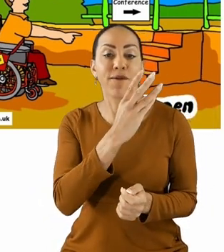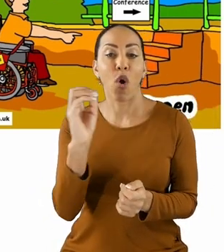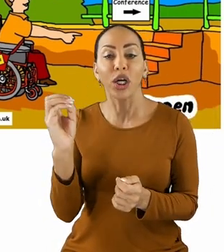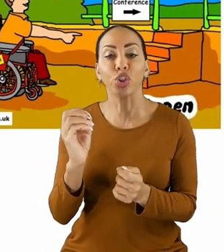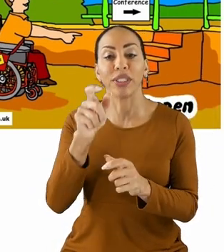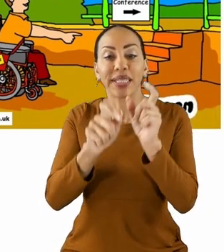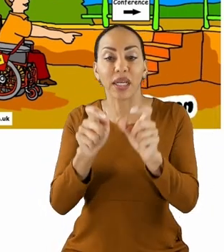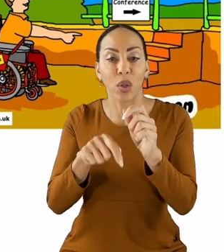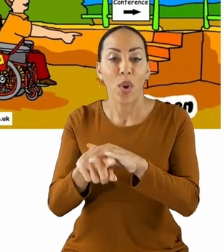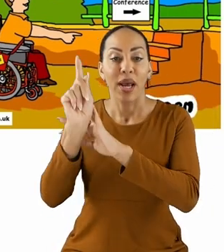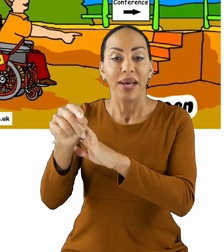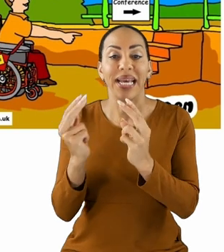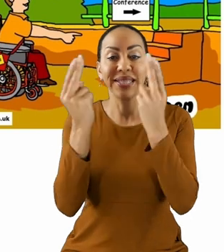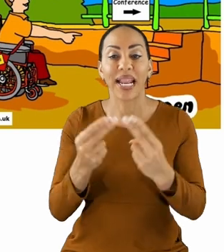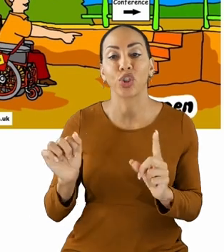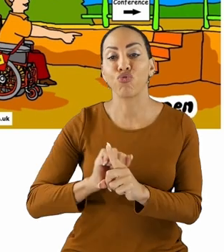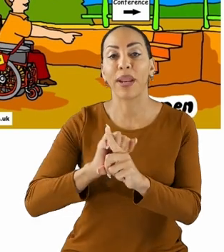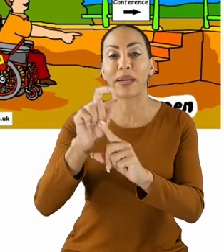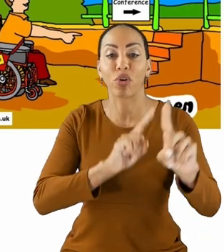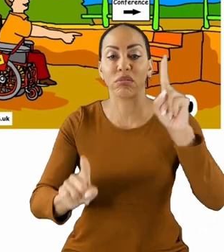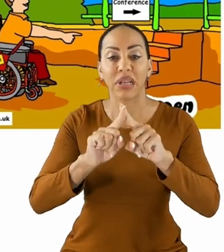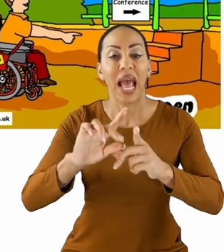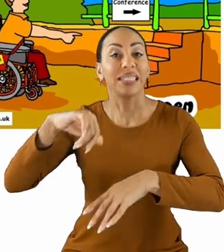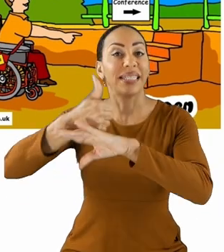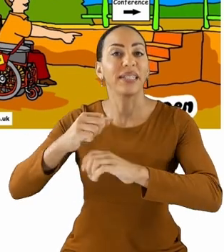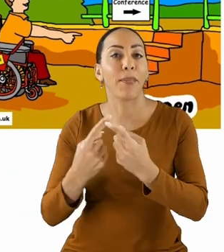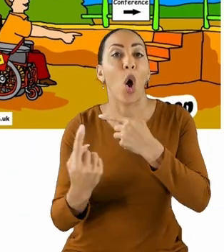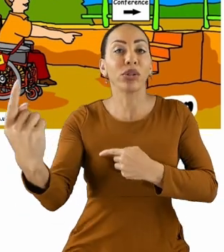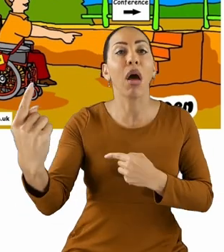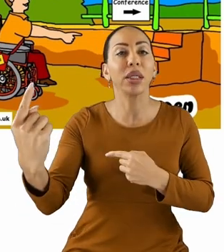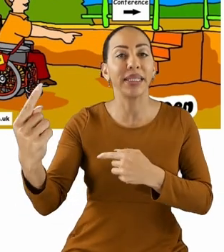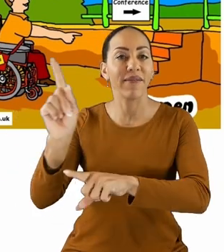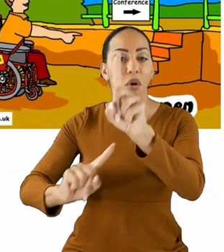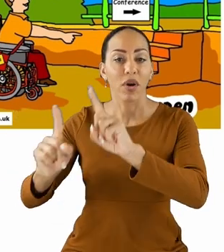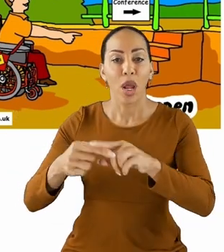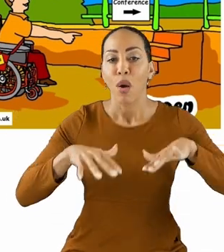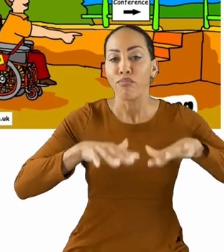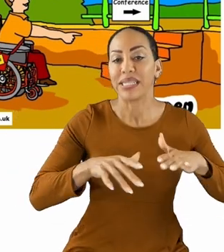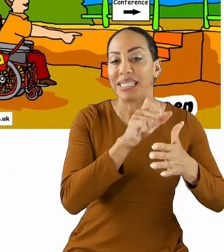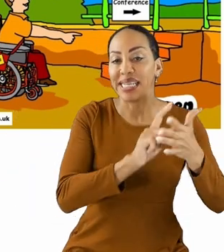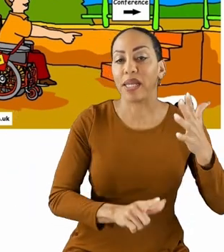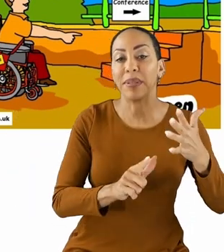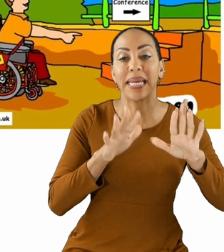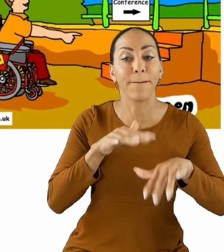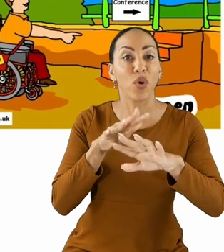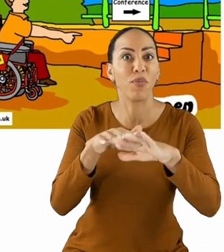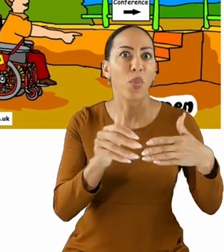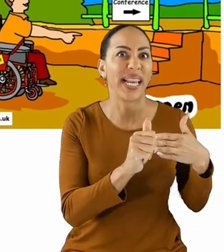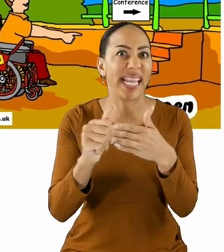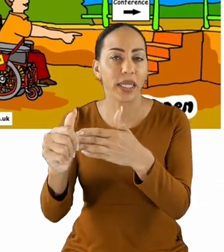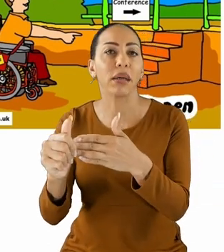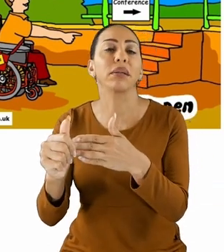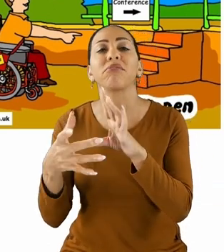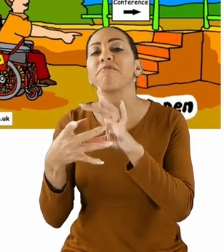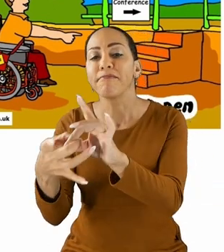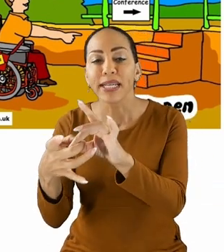in 1980 in Canada. 400 delegates walked out of the International Rehabilitation Conference and set up an alternative. And